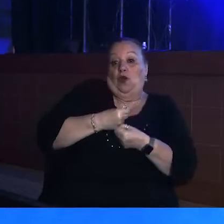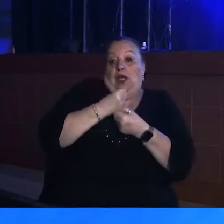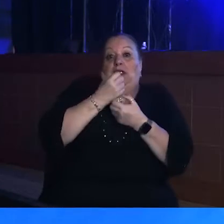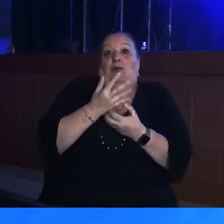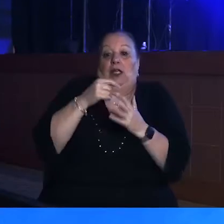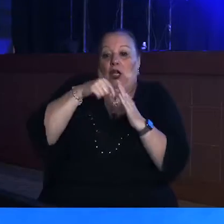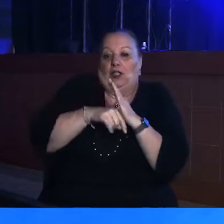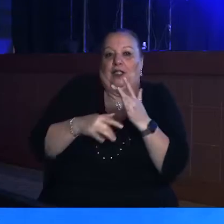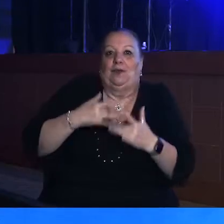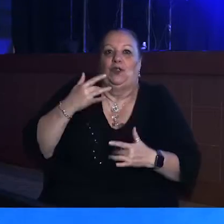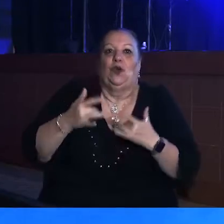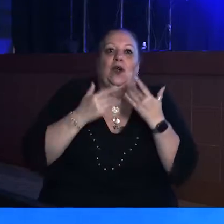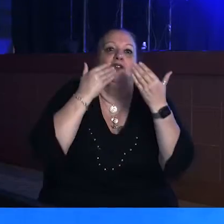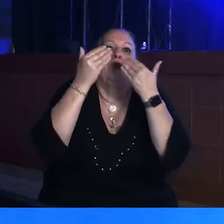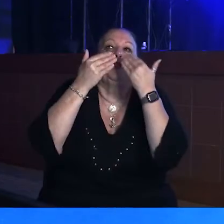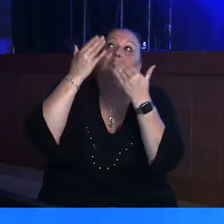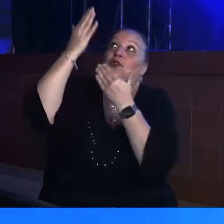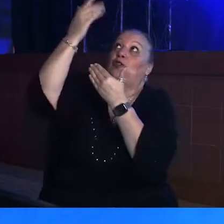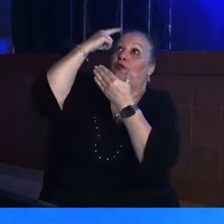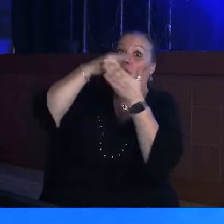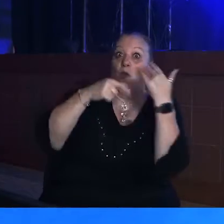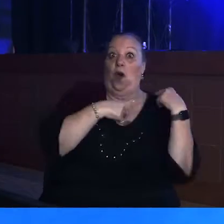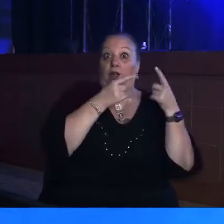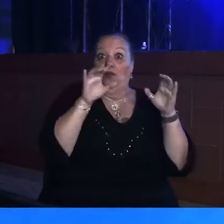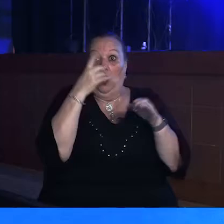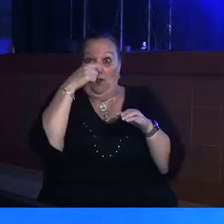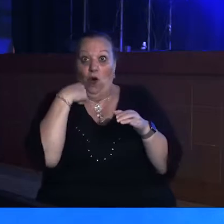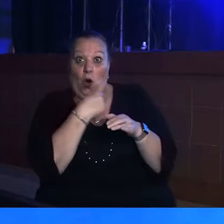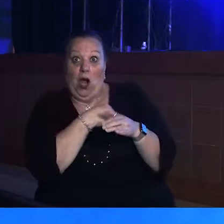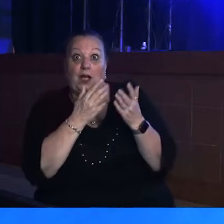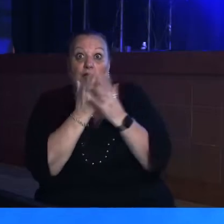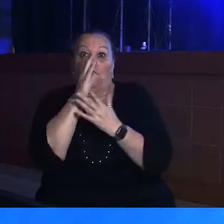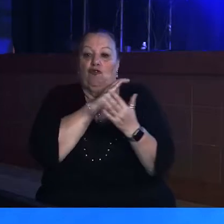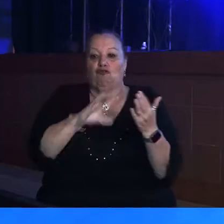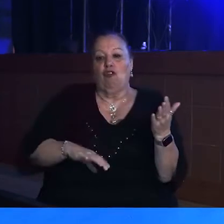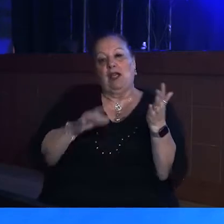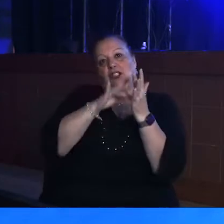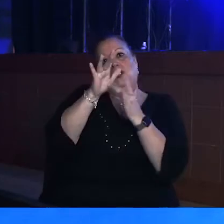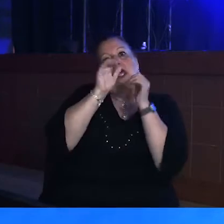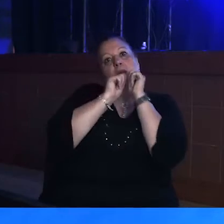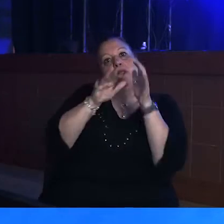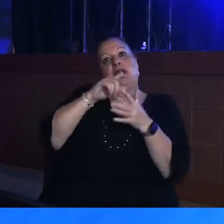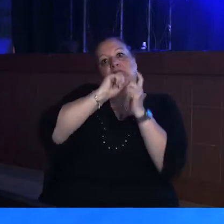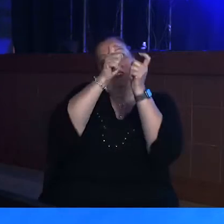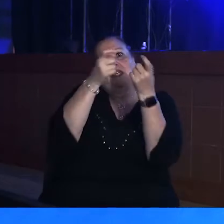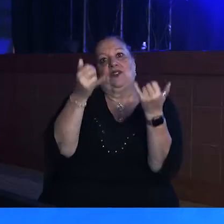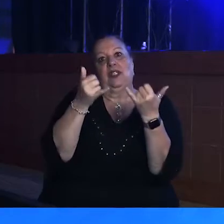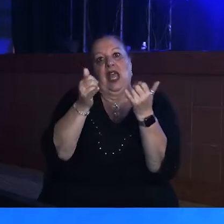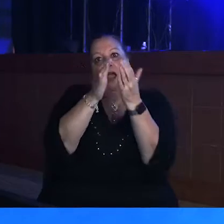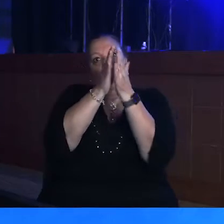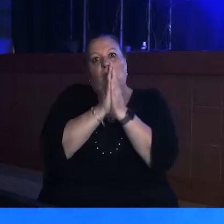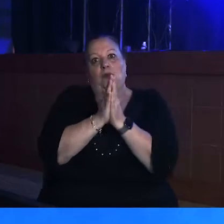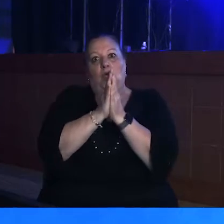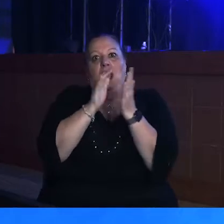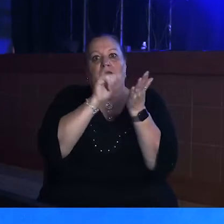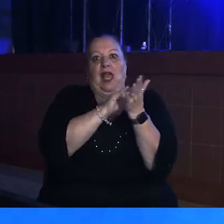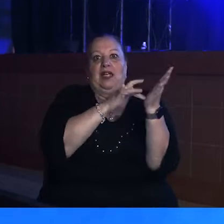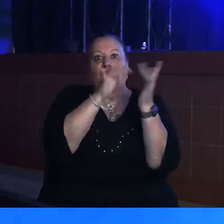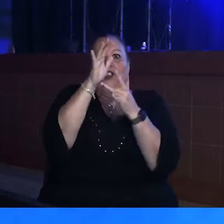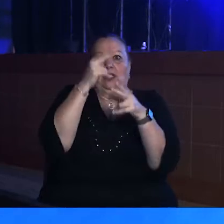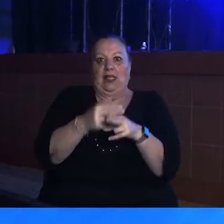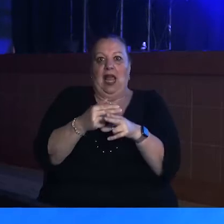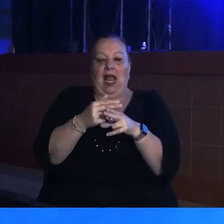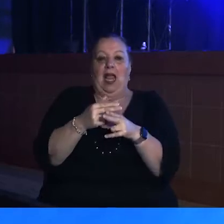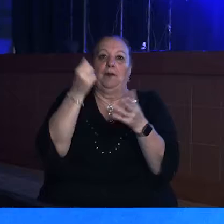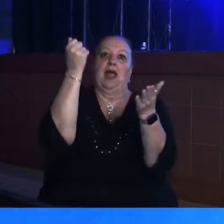and gratitude to you for what you've done for us through Christ Jesus. Bless these gifts now. We pray this in Jesus' name.